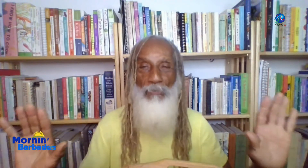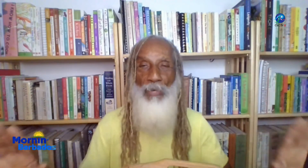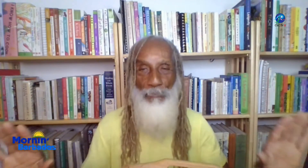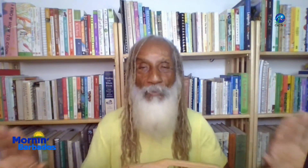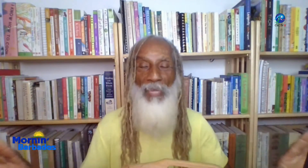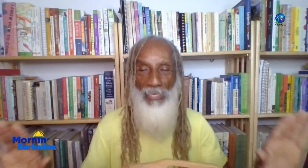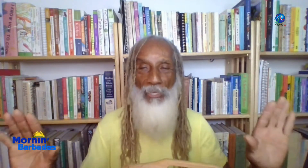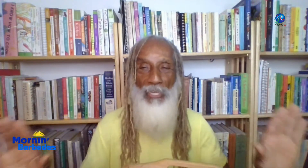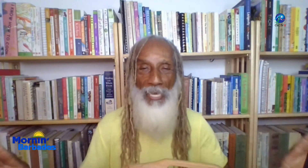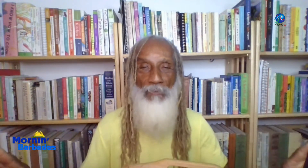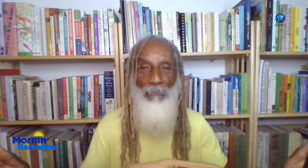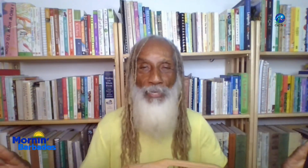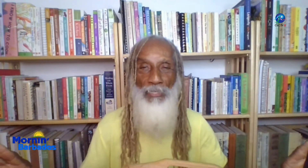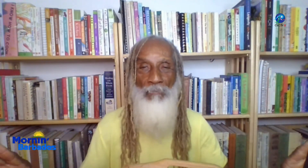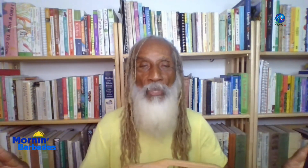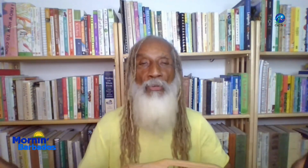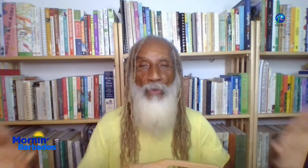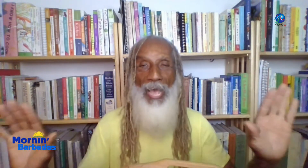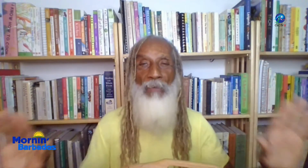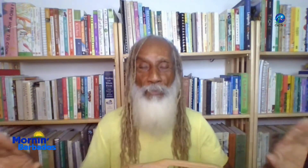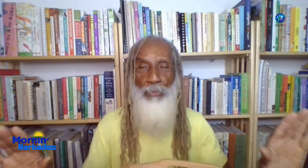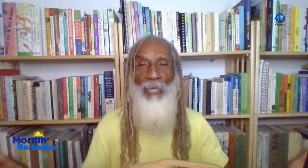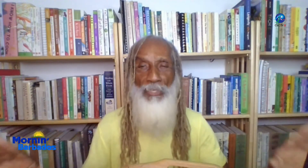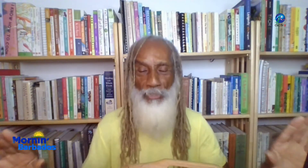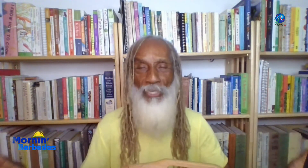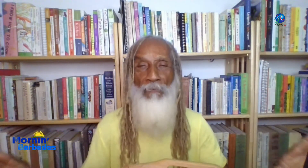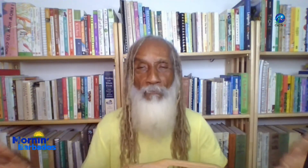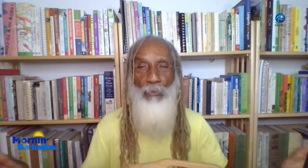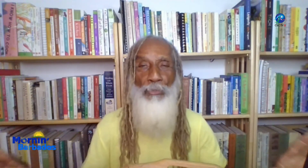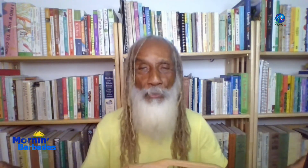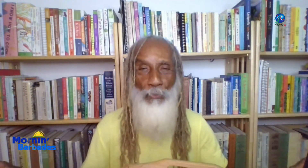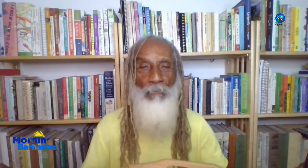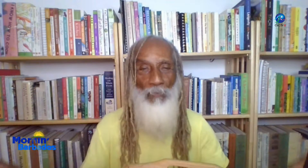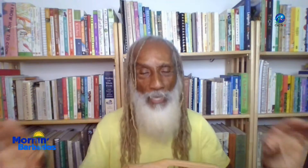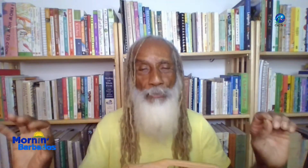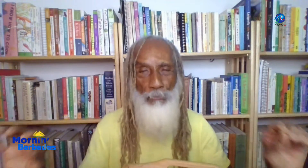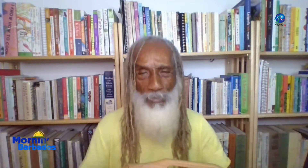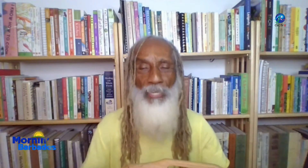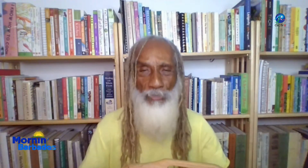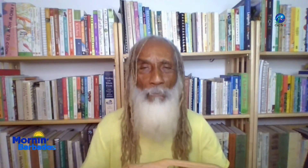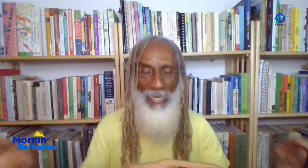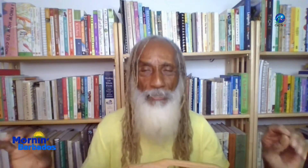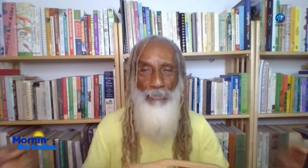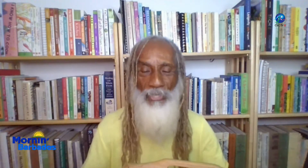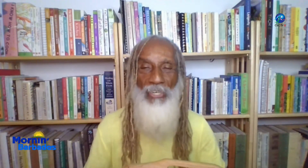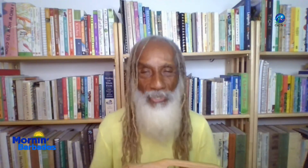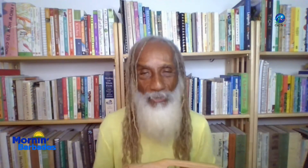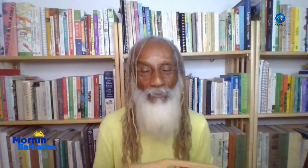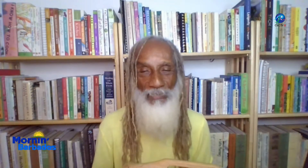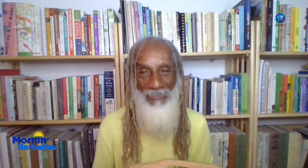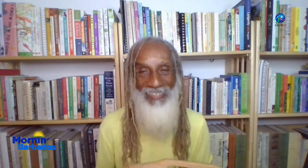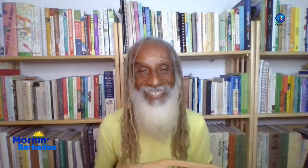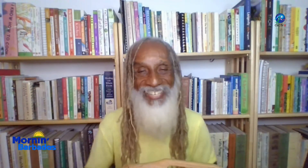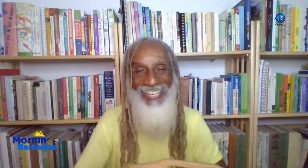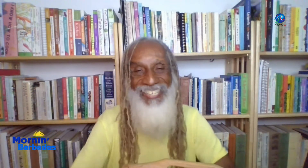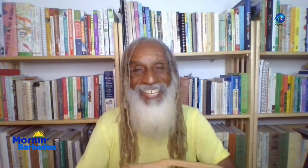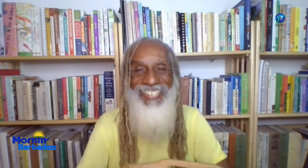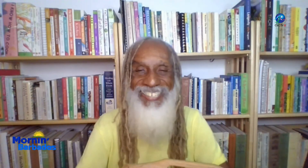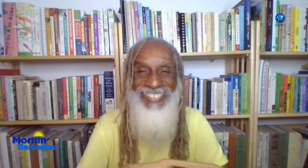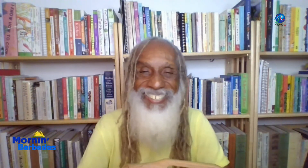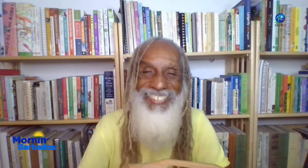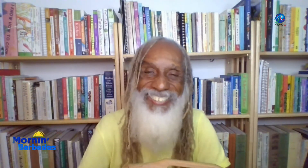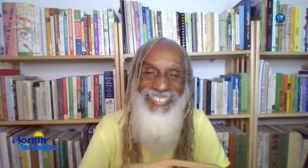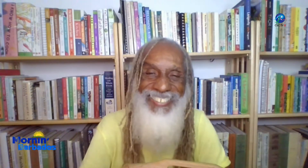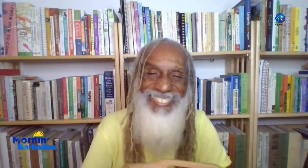That's good. Then you must be making a lot of money. So I would train a chef for you and just pay somebody to take care of it.